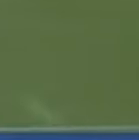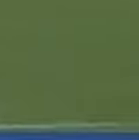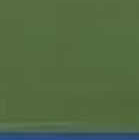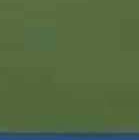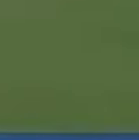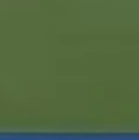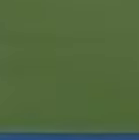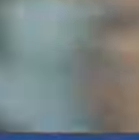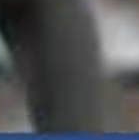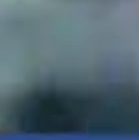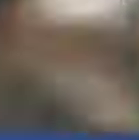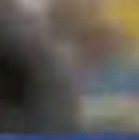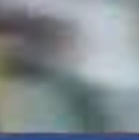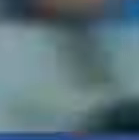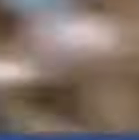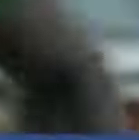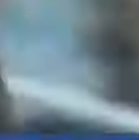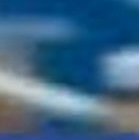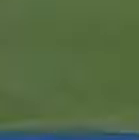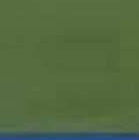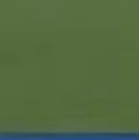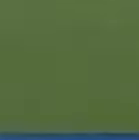he's going to go right on through.